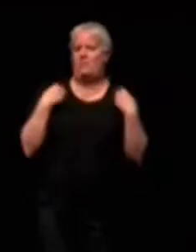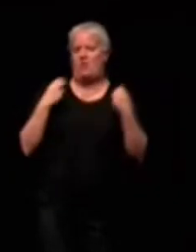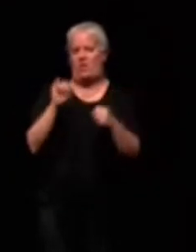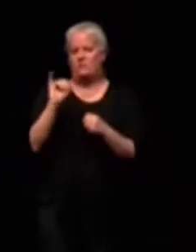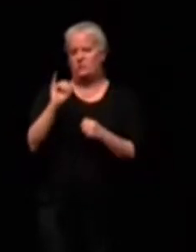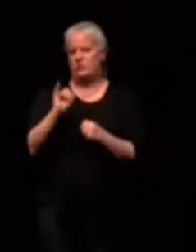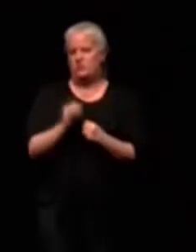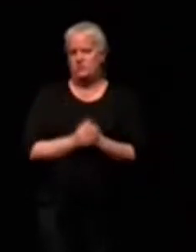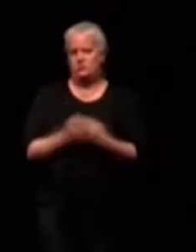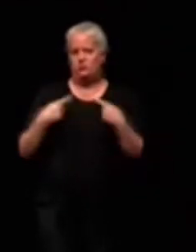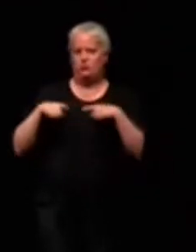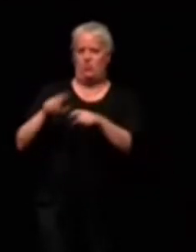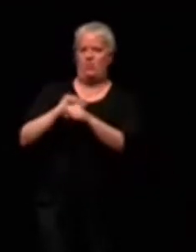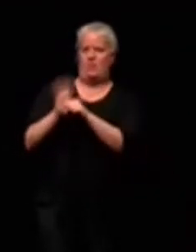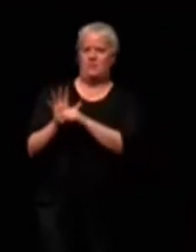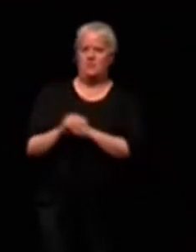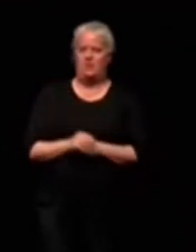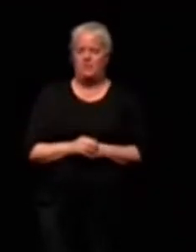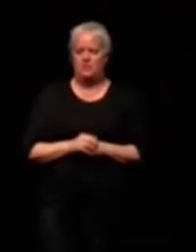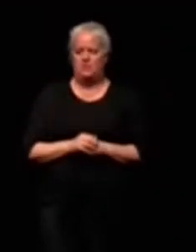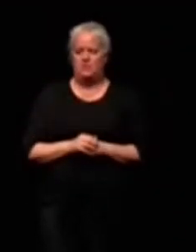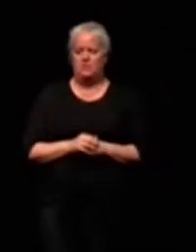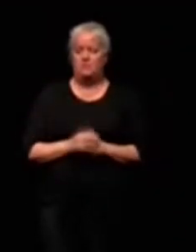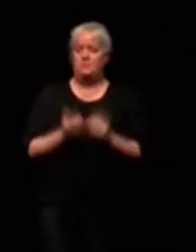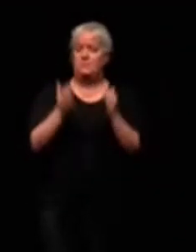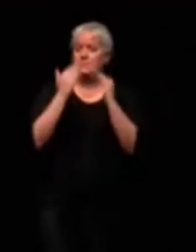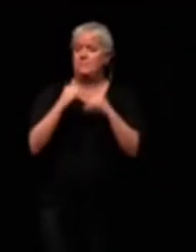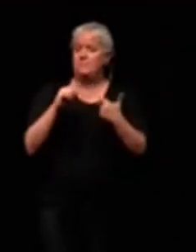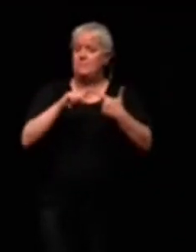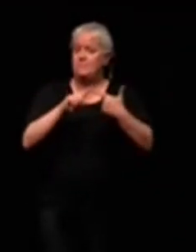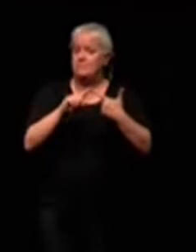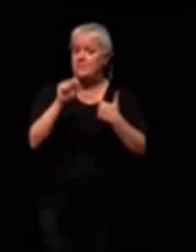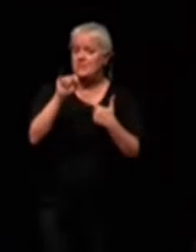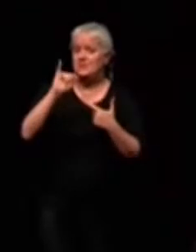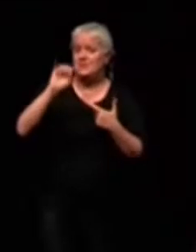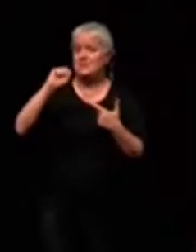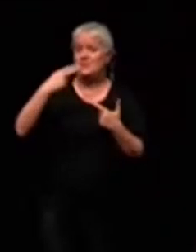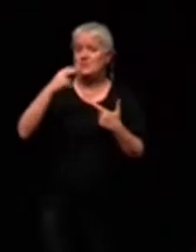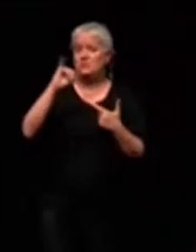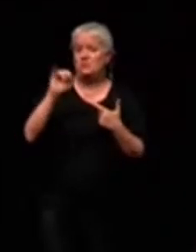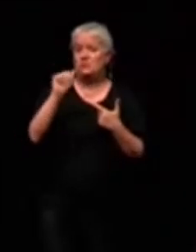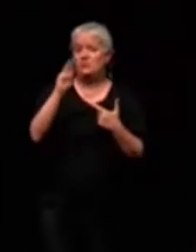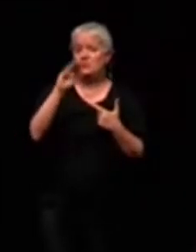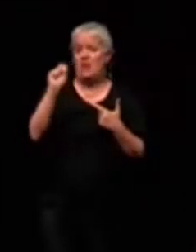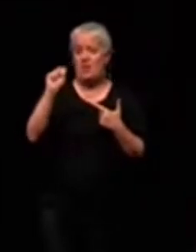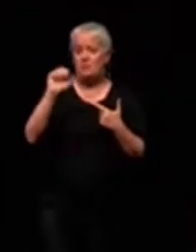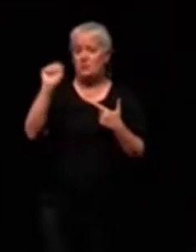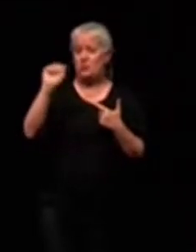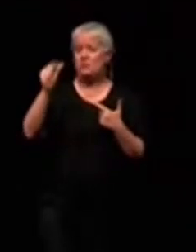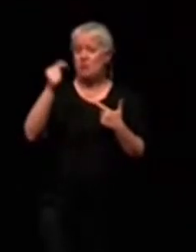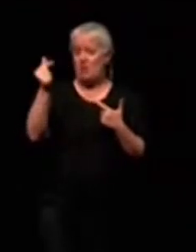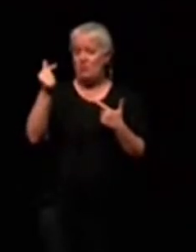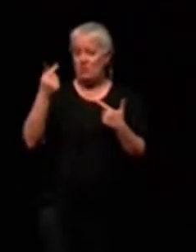we also need leaders like Attorney General Tish James. Look,